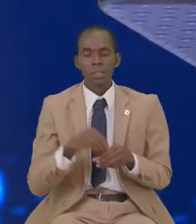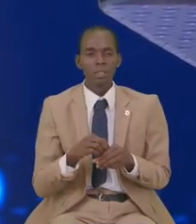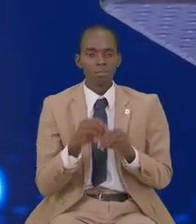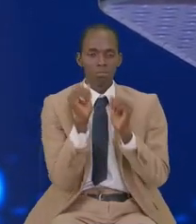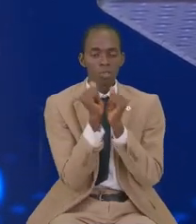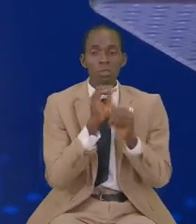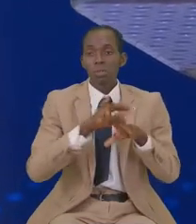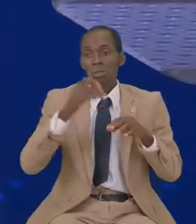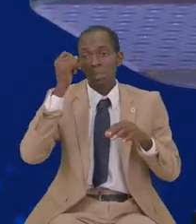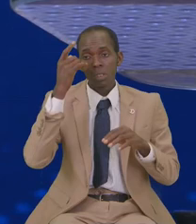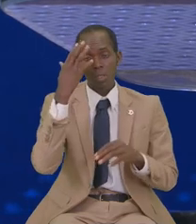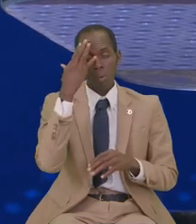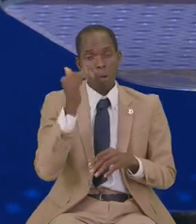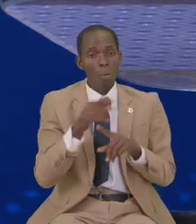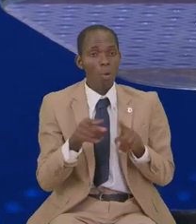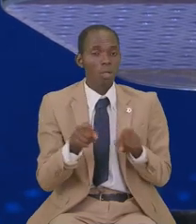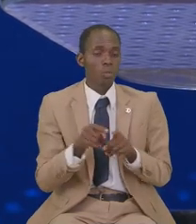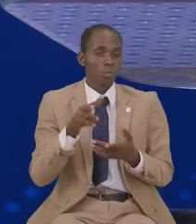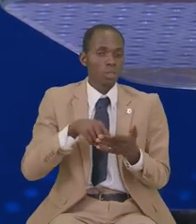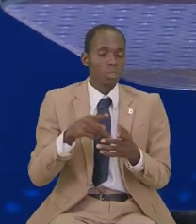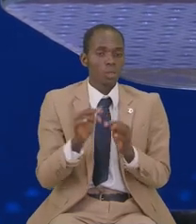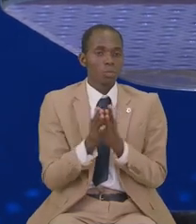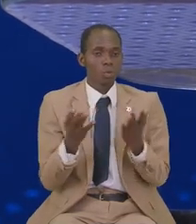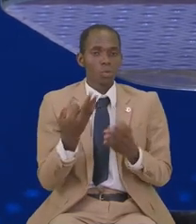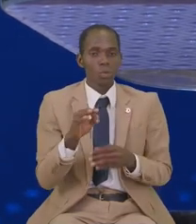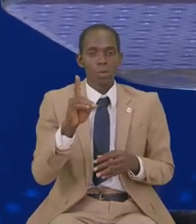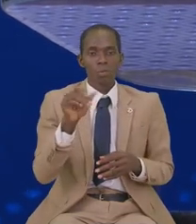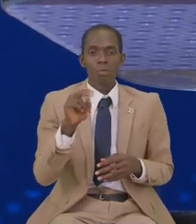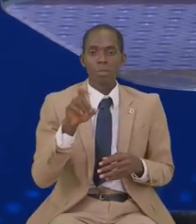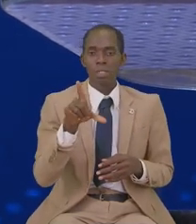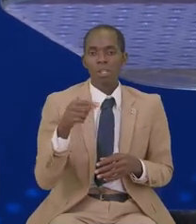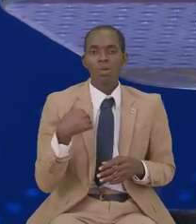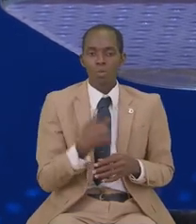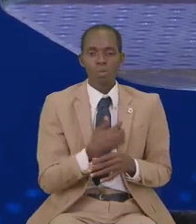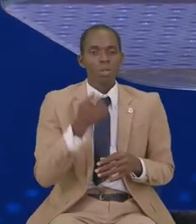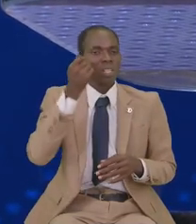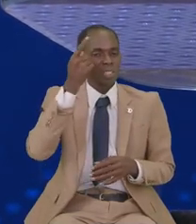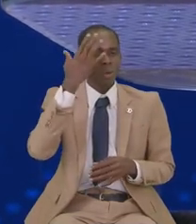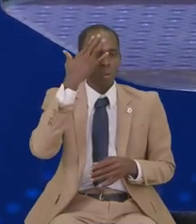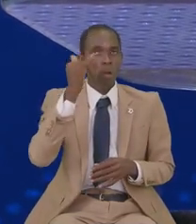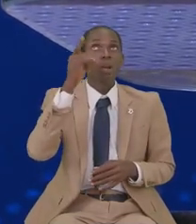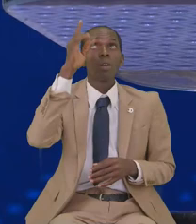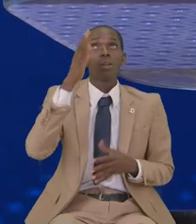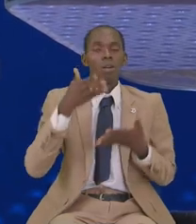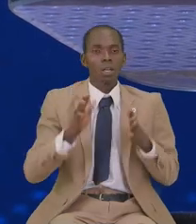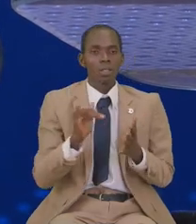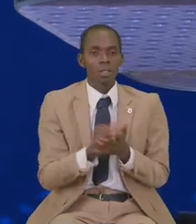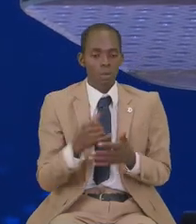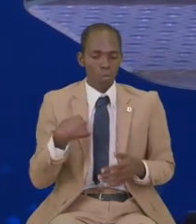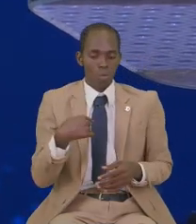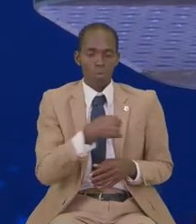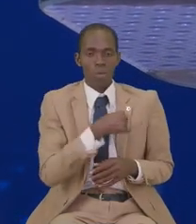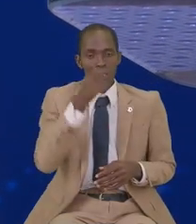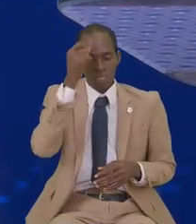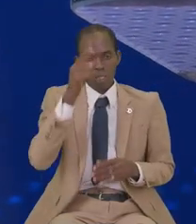why, but as we read the book of Daniel, we understand why God allowed that. We understand that he